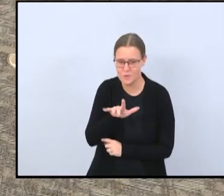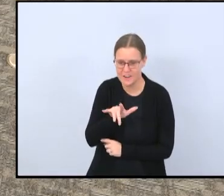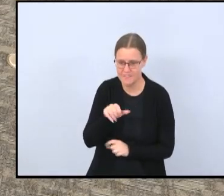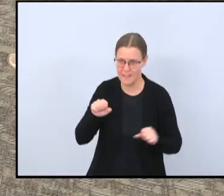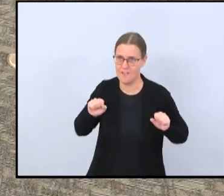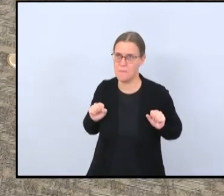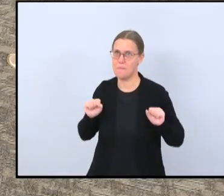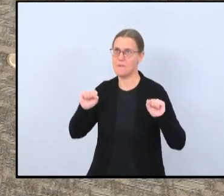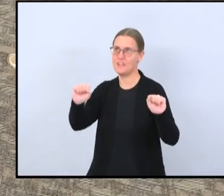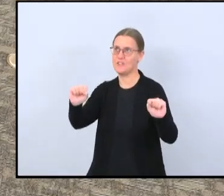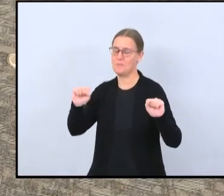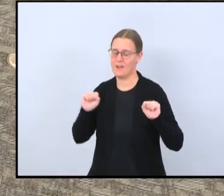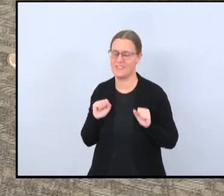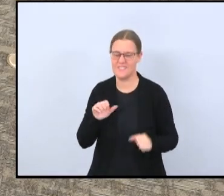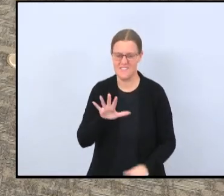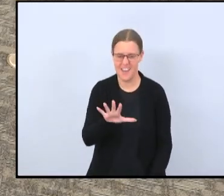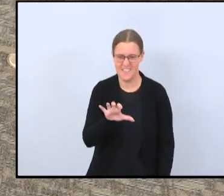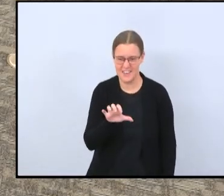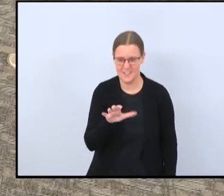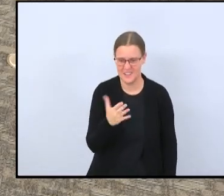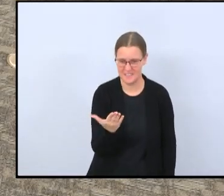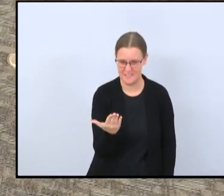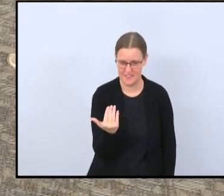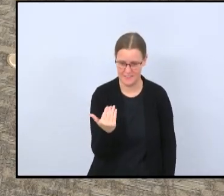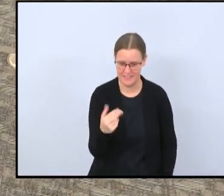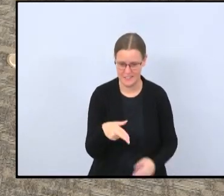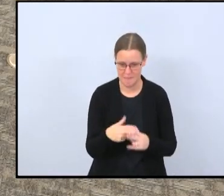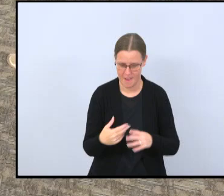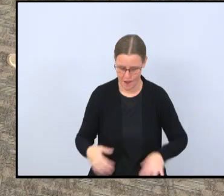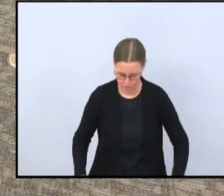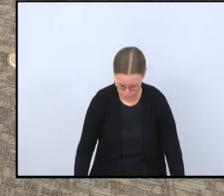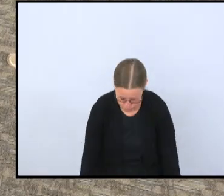press, and 515-pound deadlift.